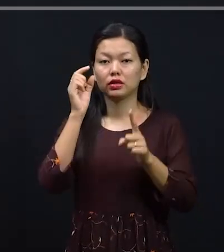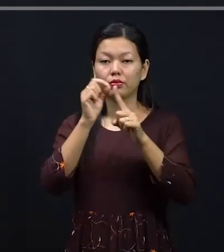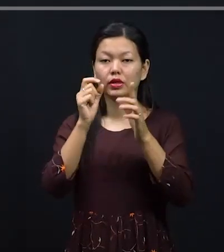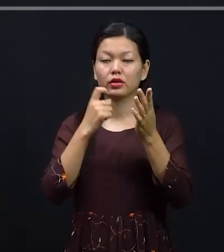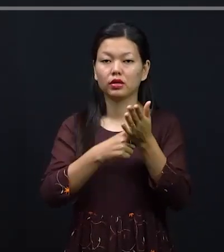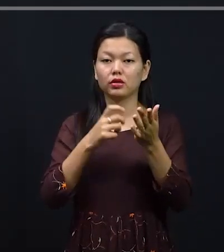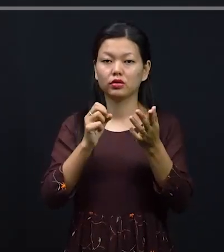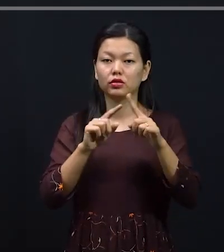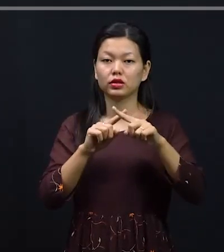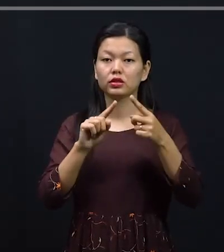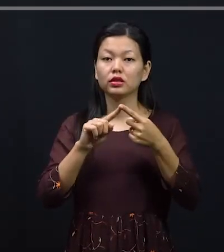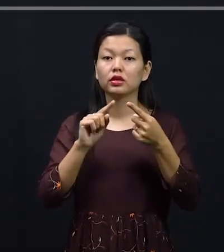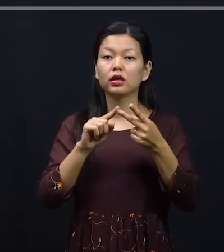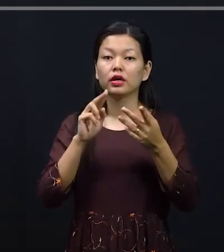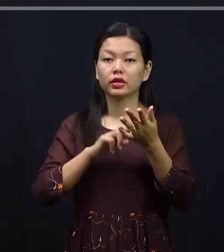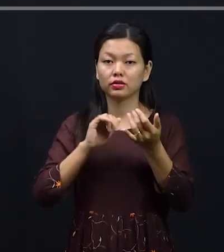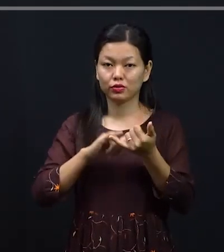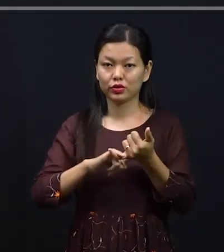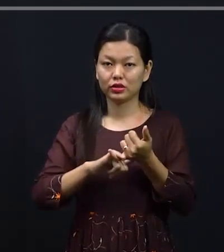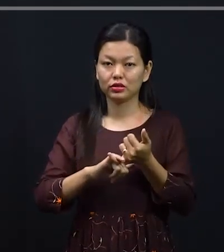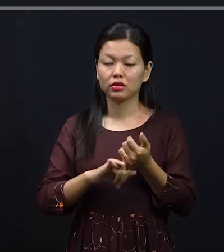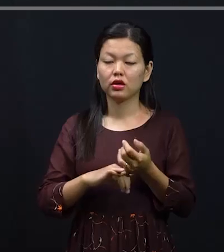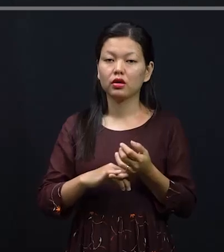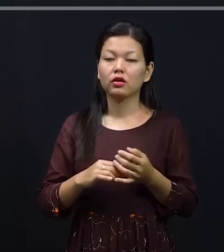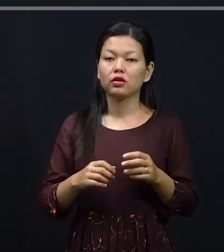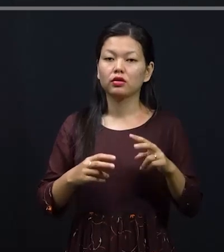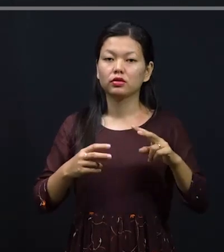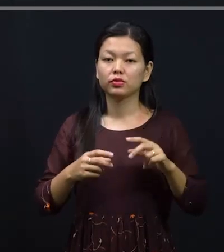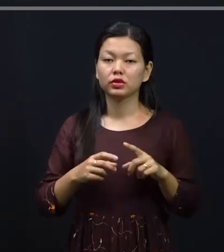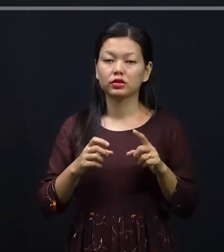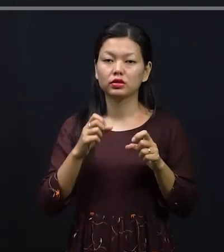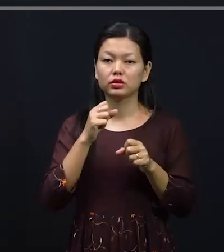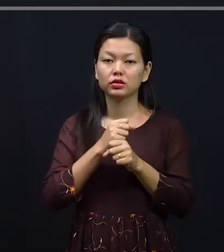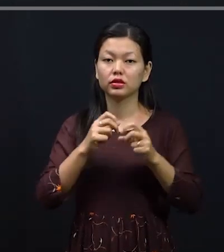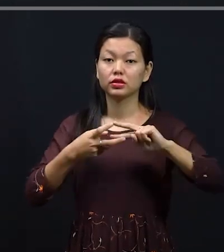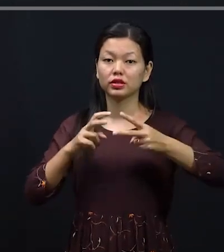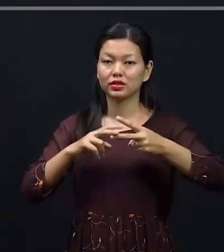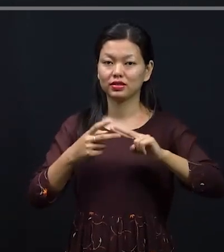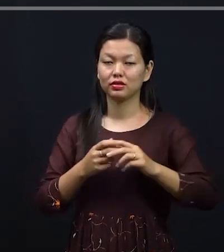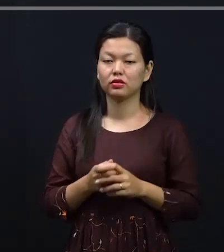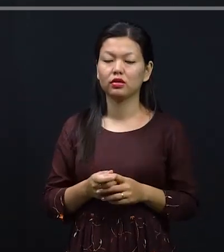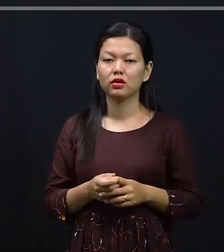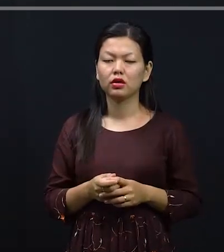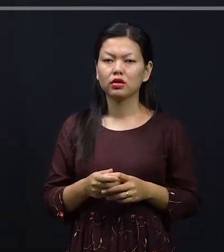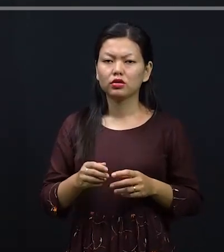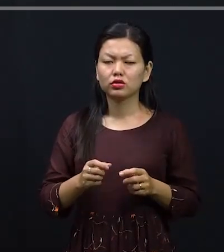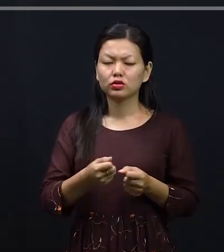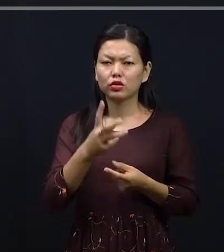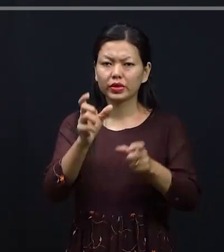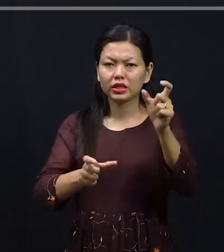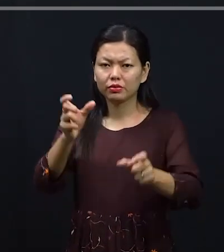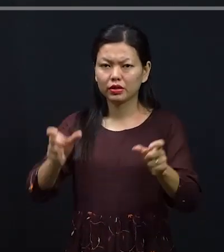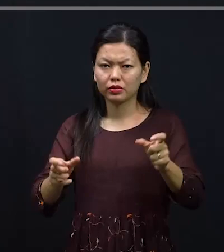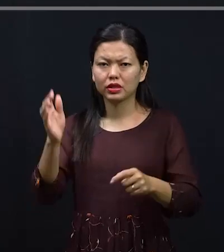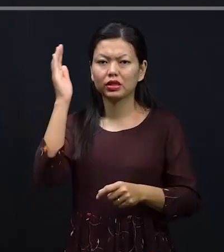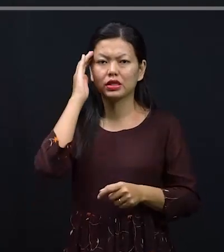proteins which is the genetic material. So many biologists thought that, or many geneticists, they thought that it is the protein